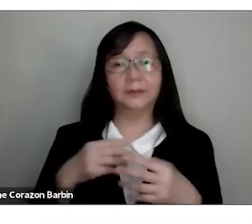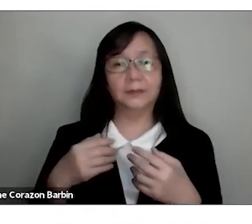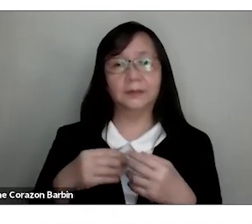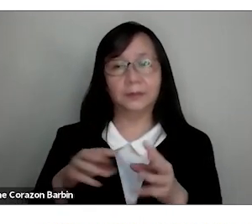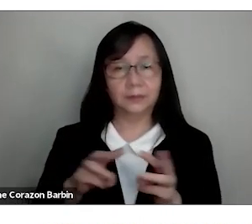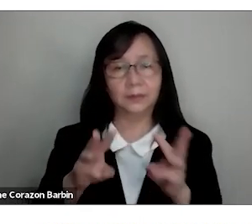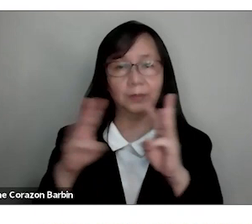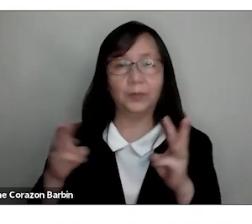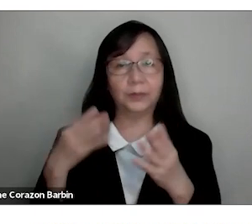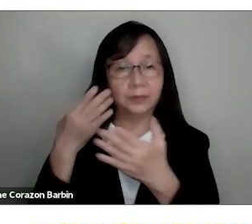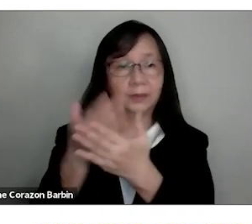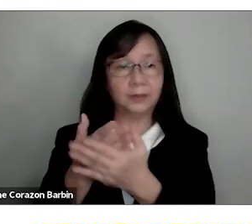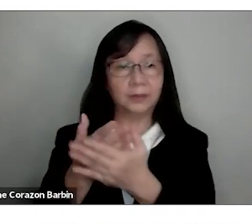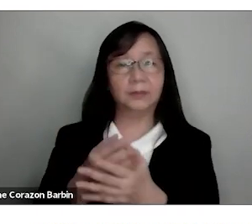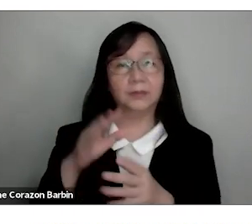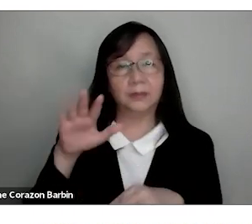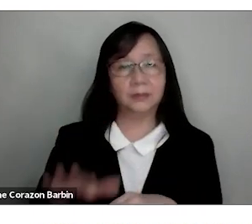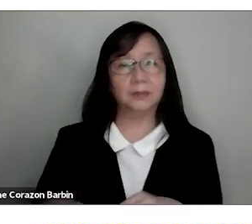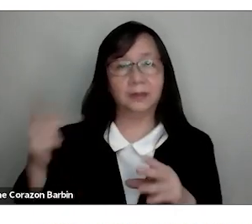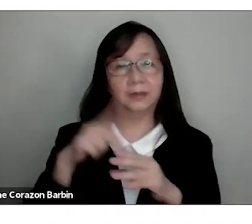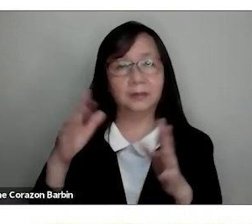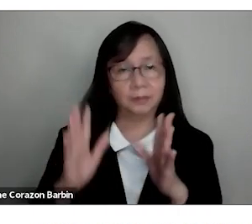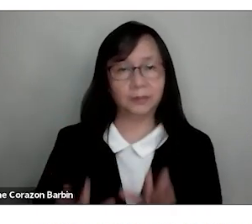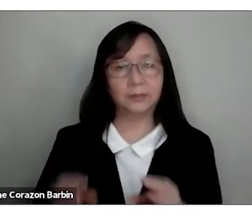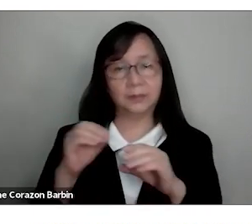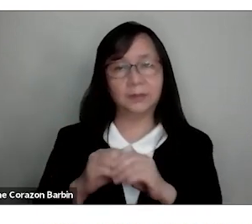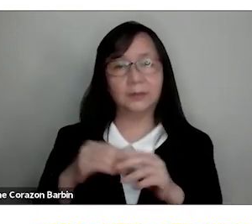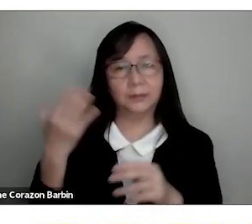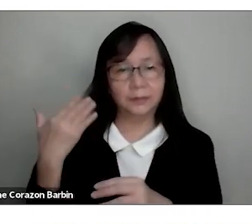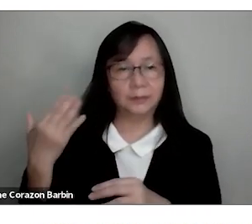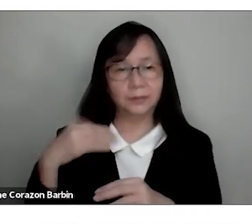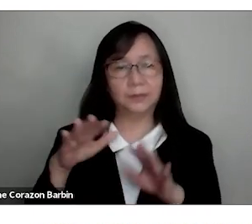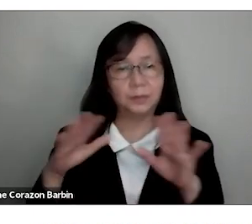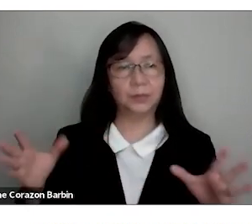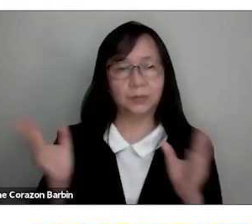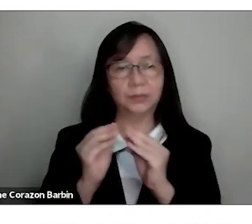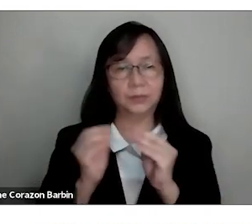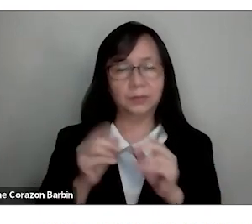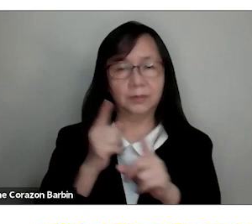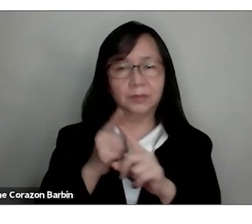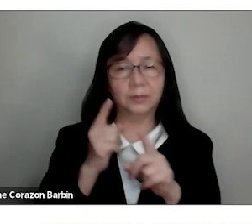out to the child delegates who participated in previous students' consultations on the related topics really work.